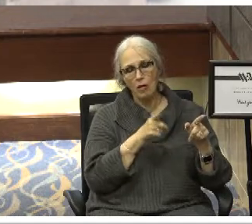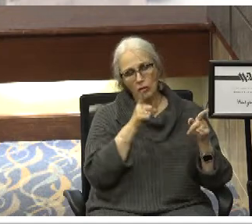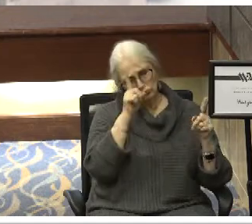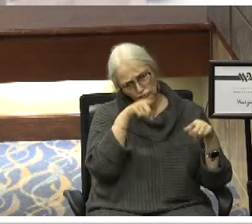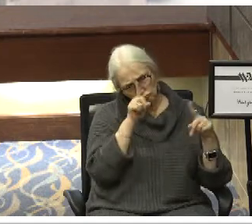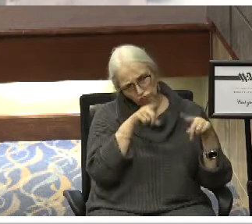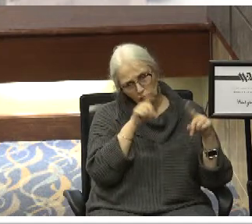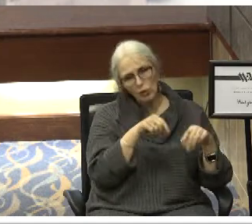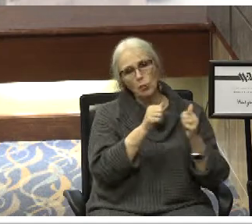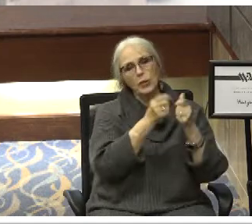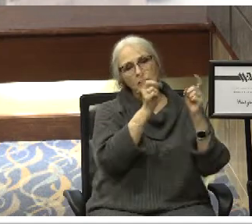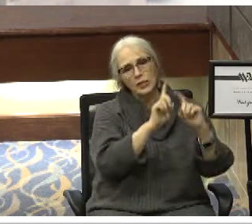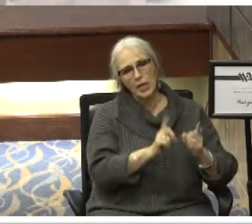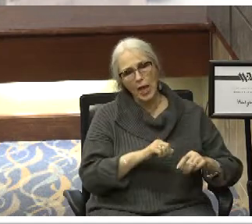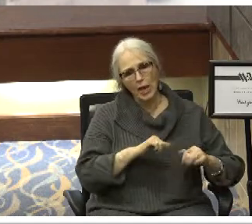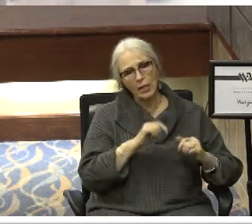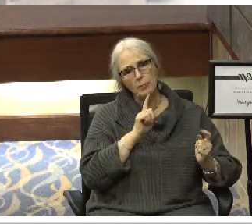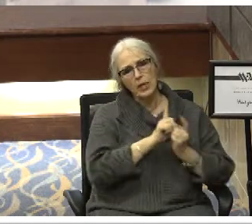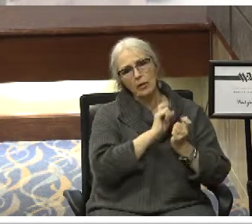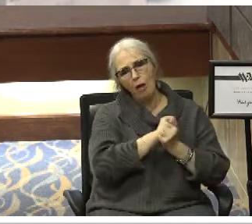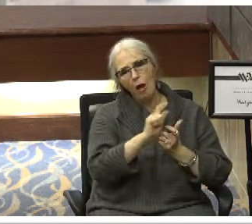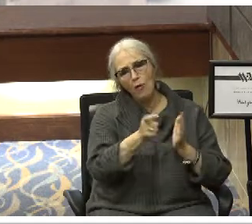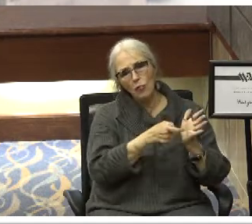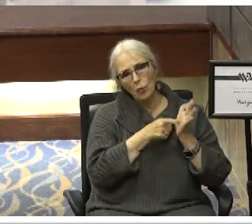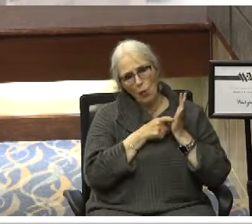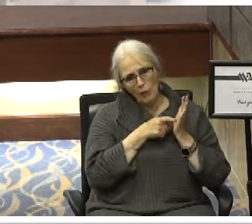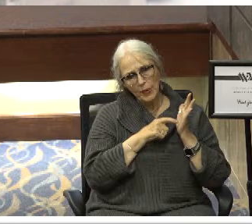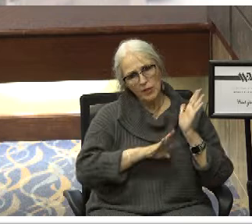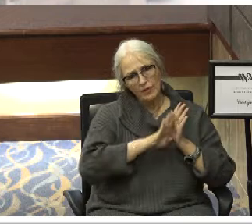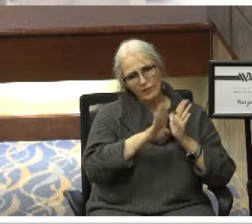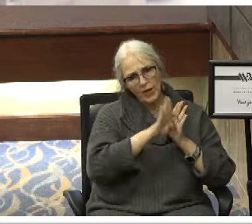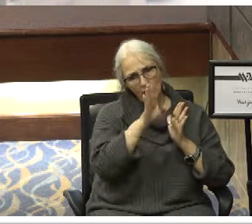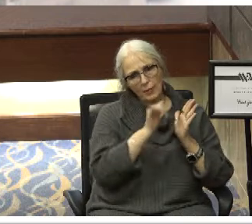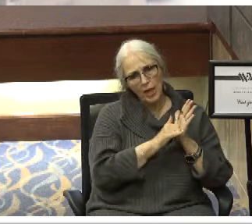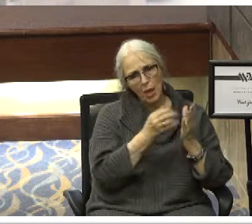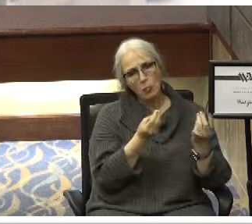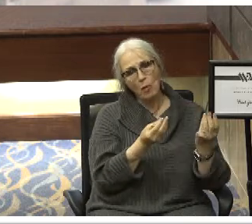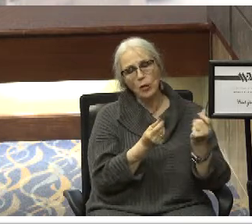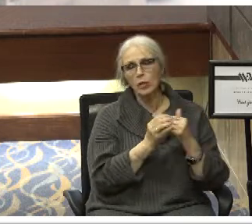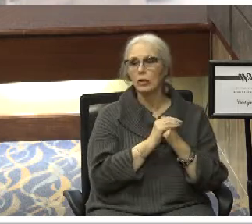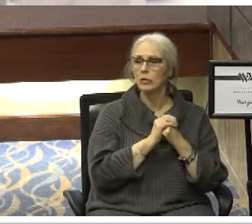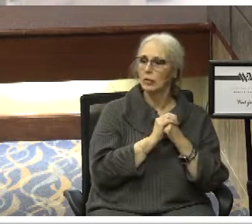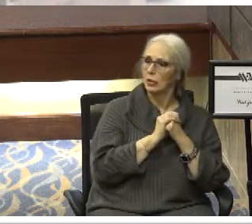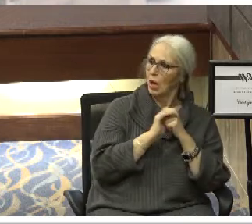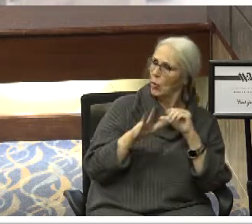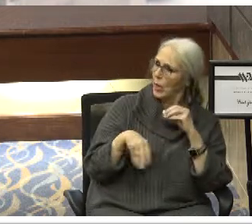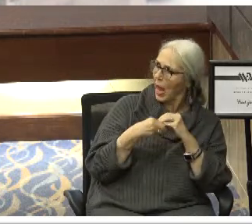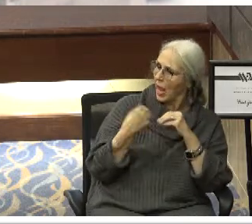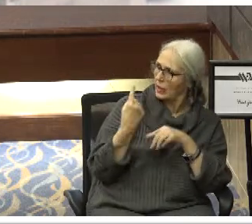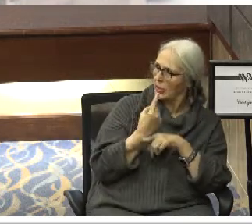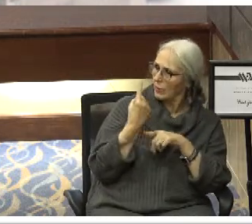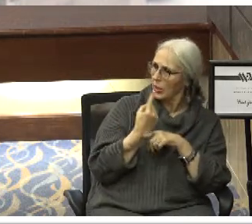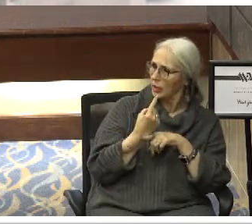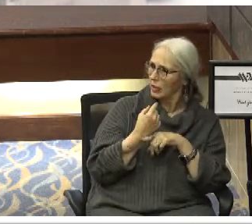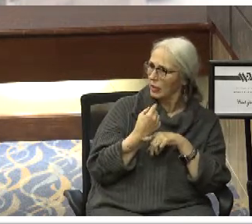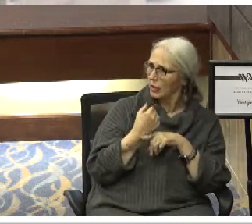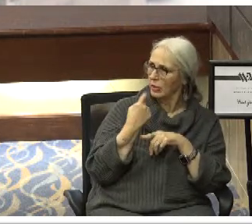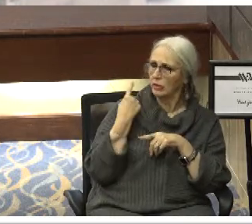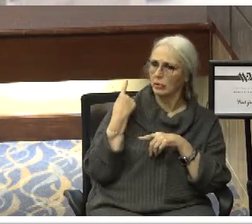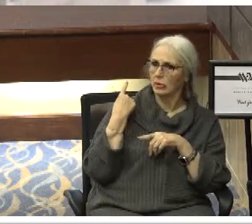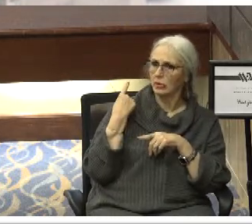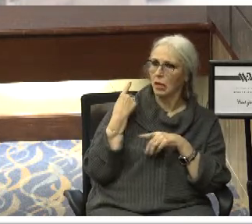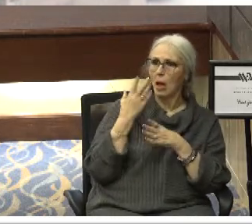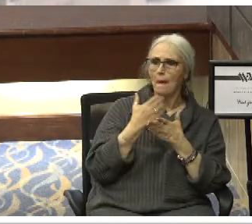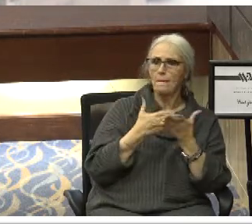they can do to meet all the requirements for that and develop on that property. Clint, can I add something to that? Yep.